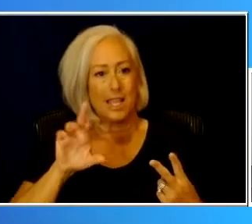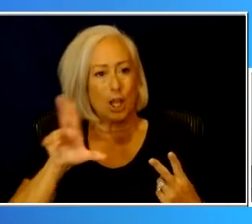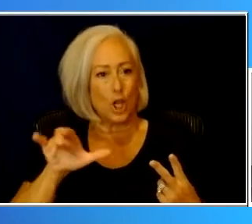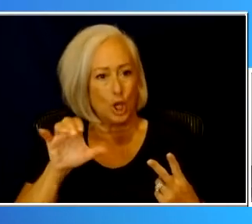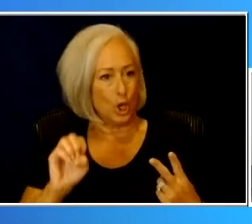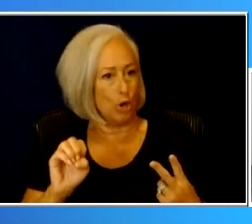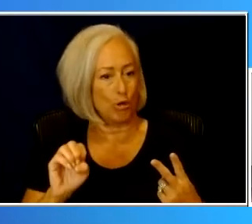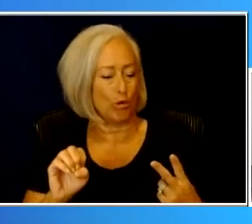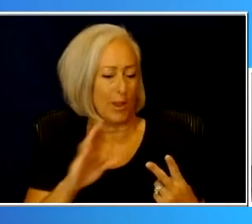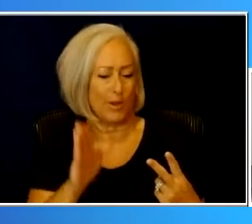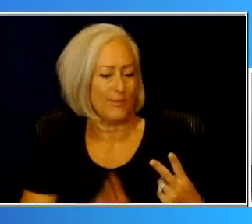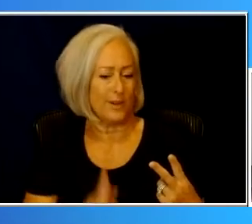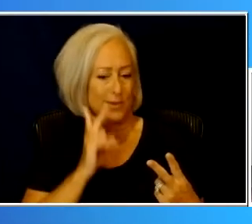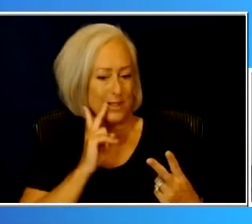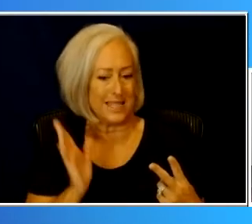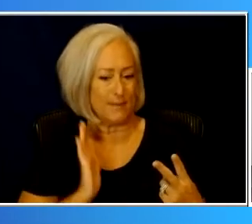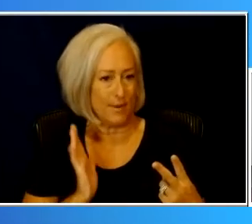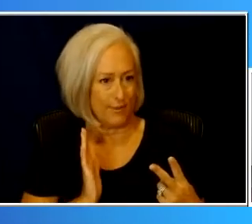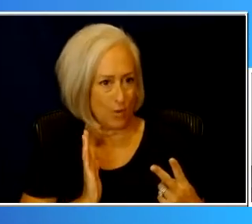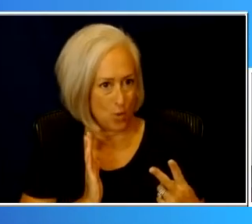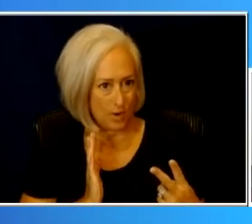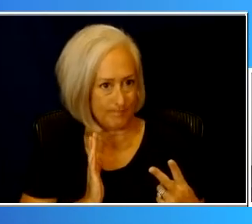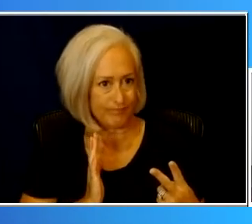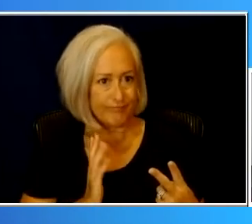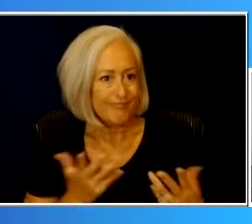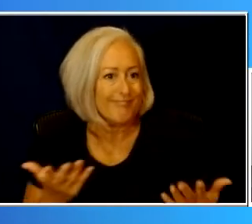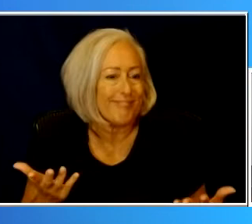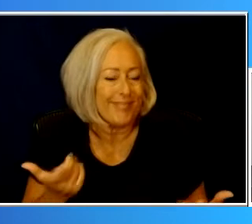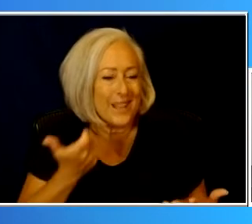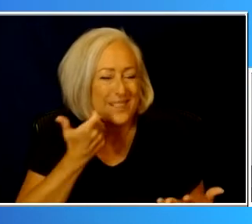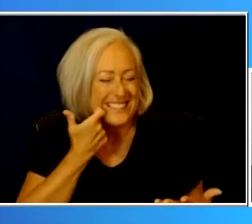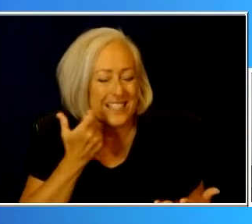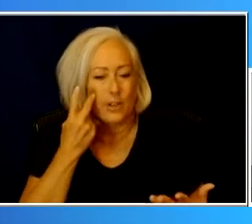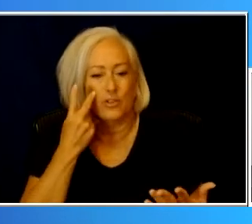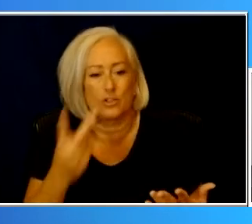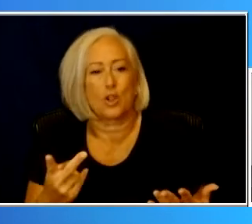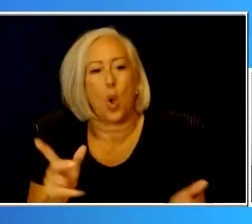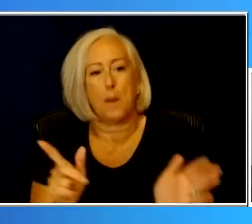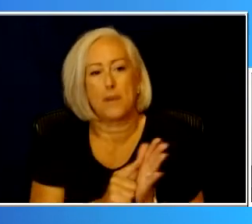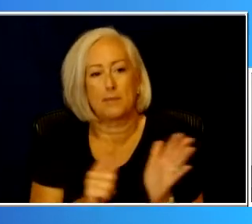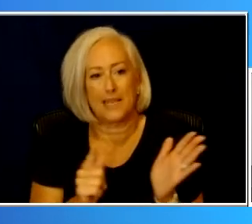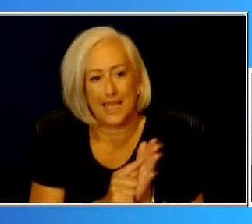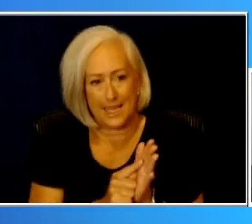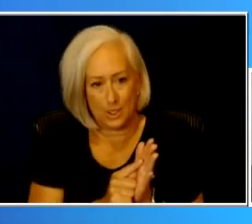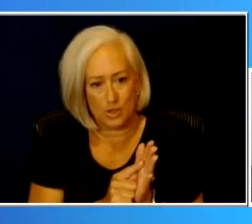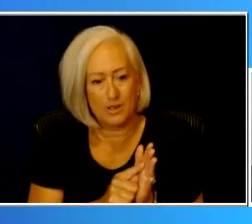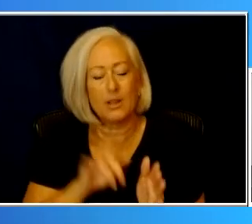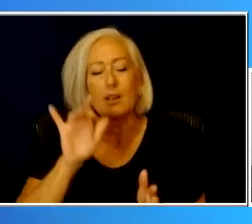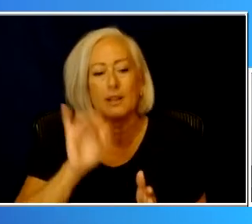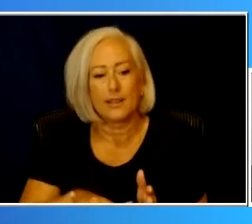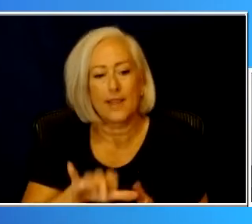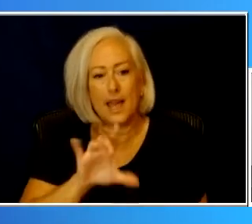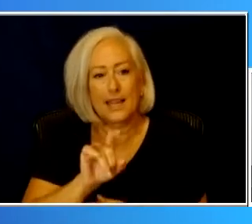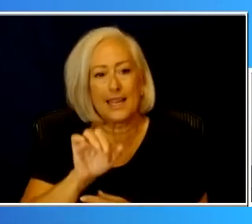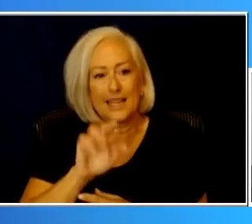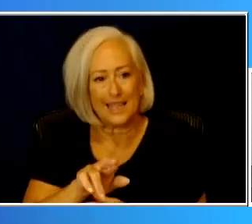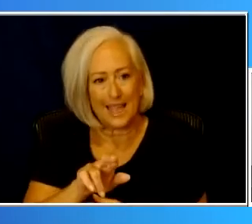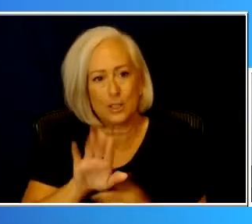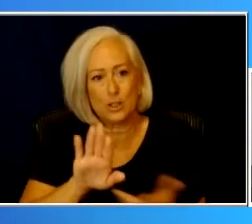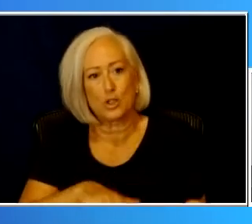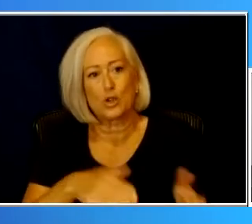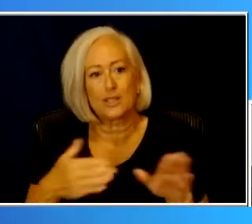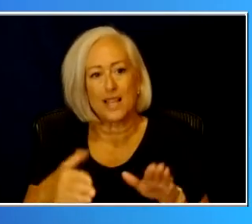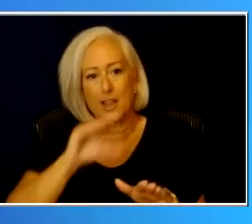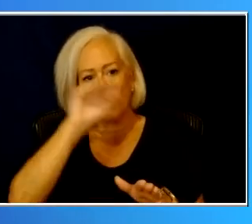have. And we just saw a publication this morning about that cancer death rates are decreasing overall,